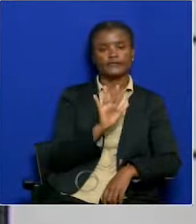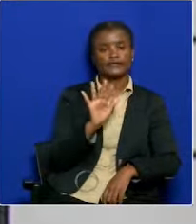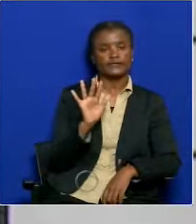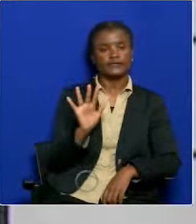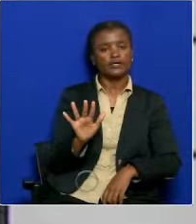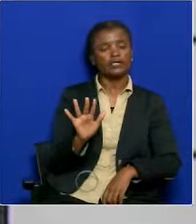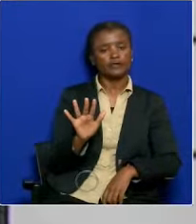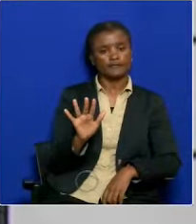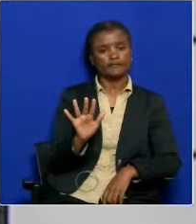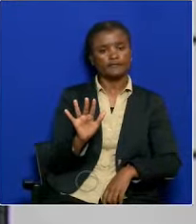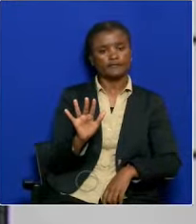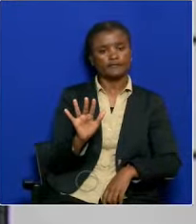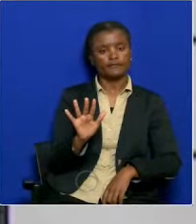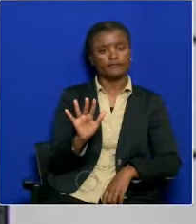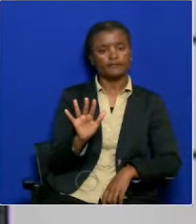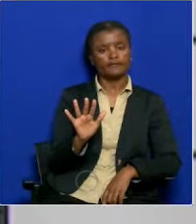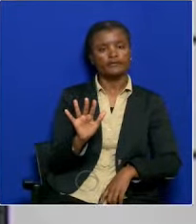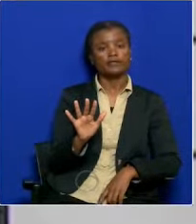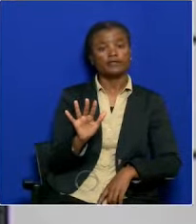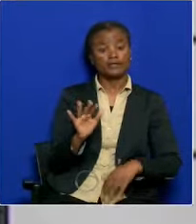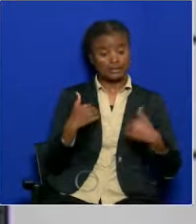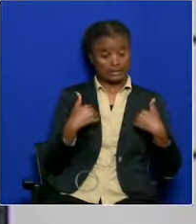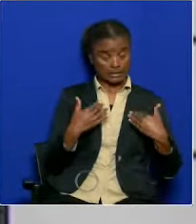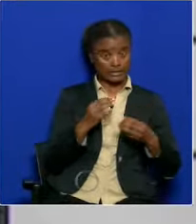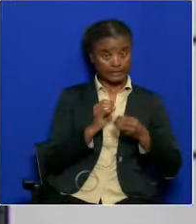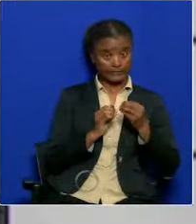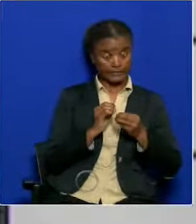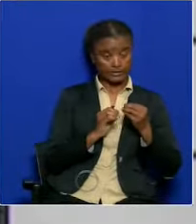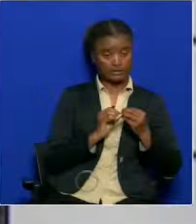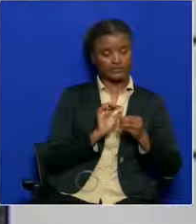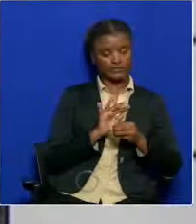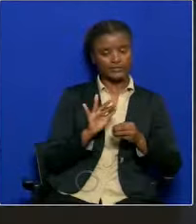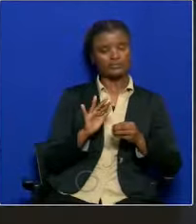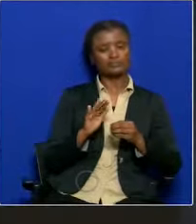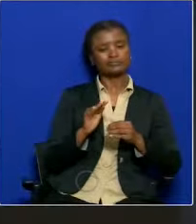ended up to 87. Are you sure? Yeah.